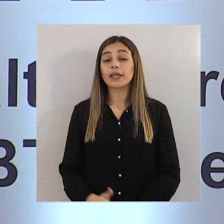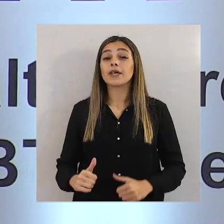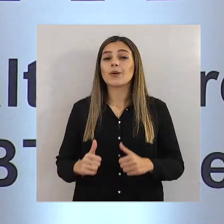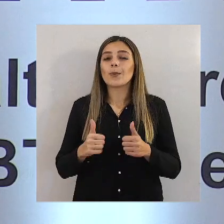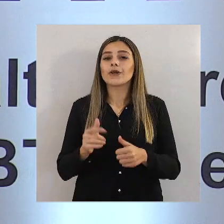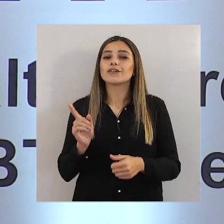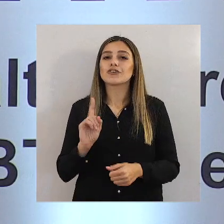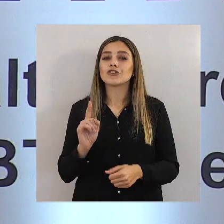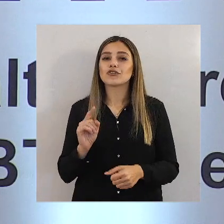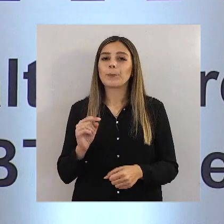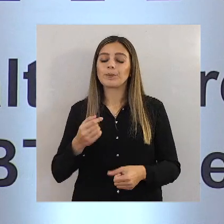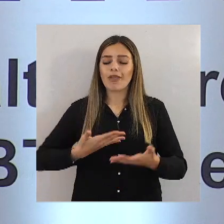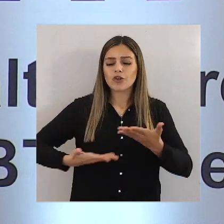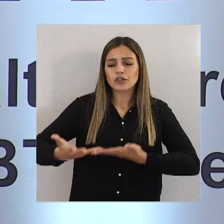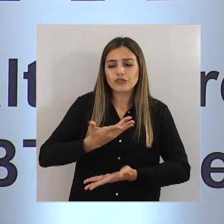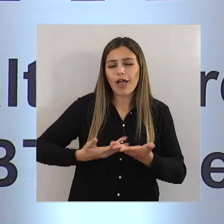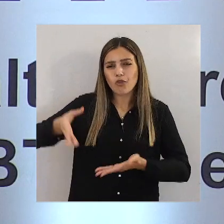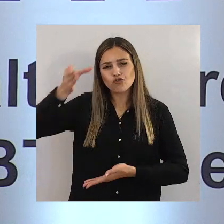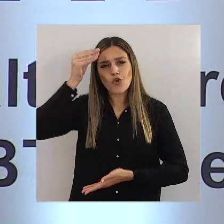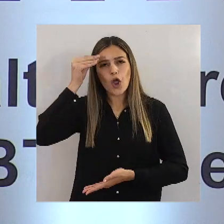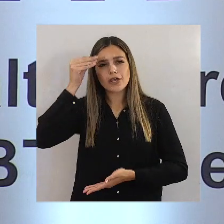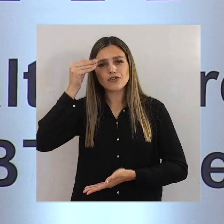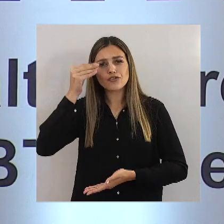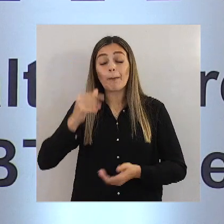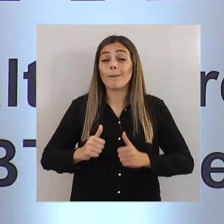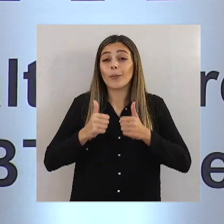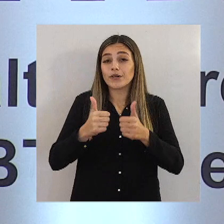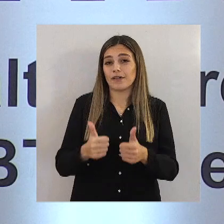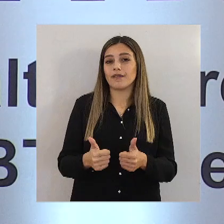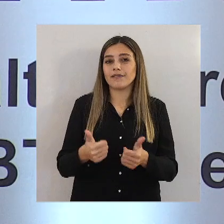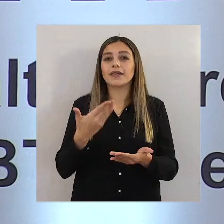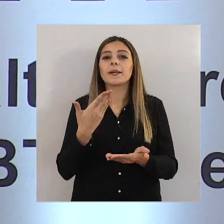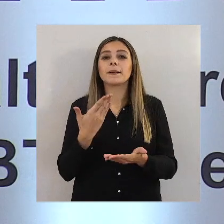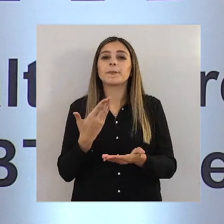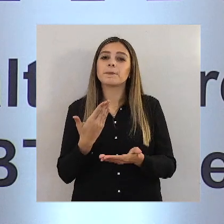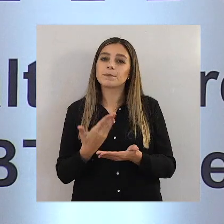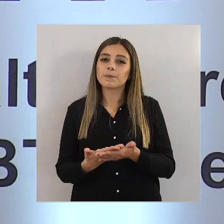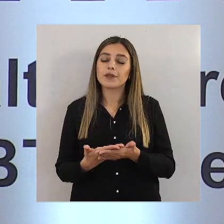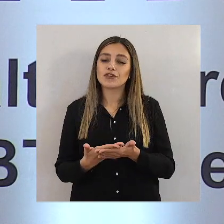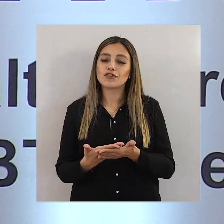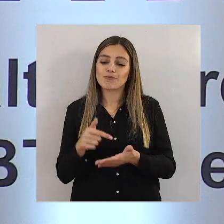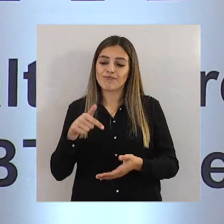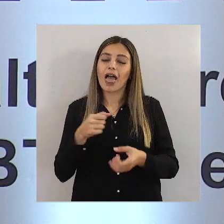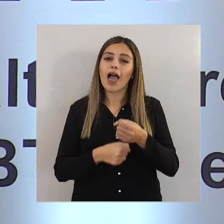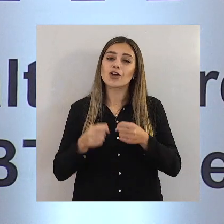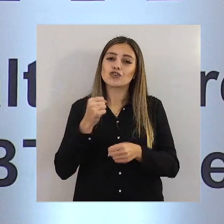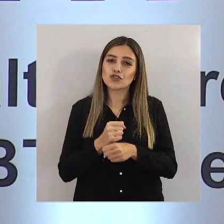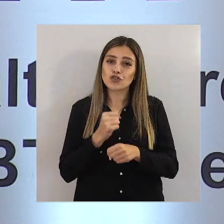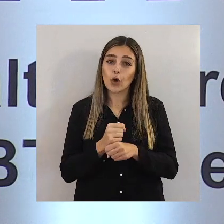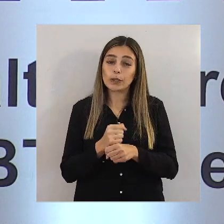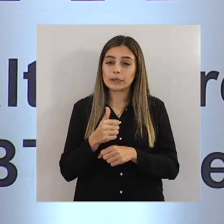knowledge and skills are important strategies in many aspects of our work, but they